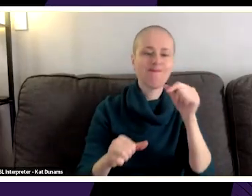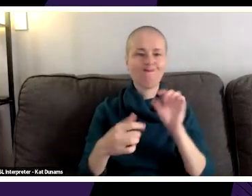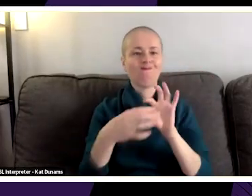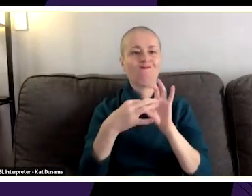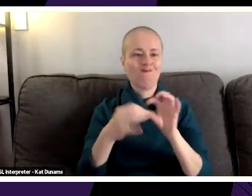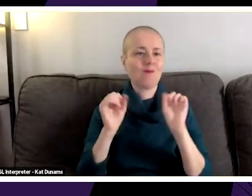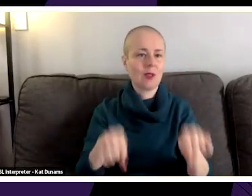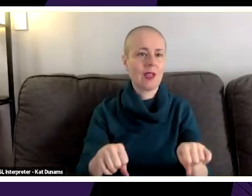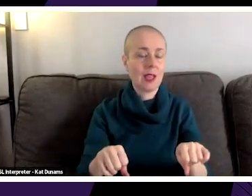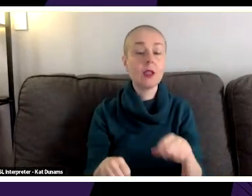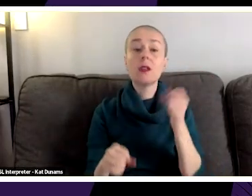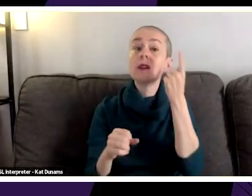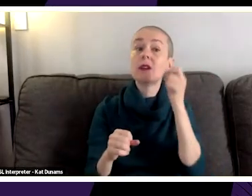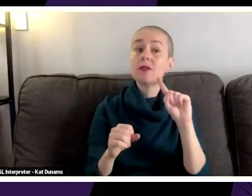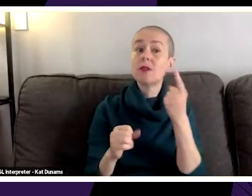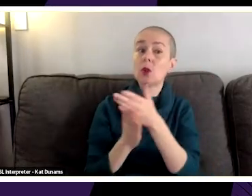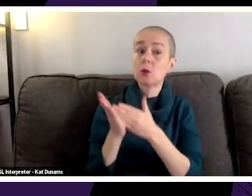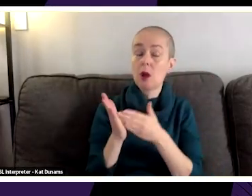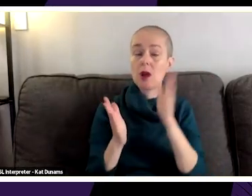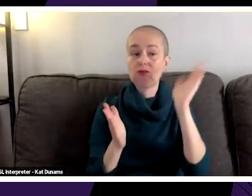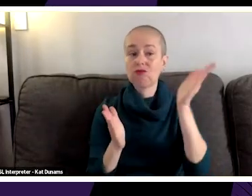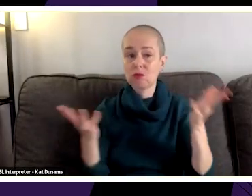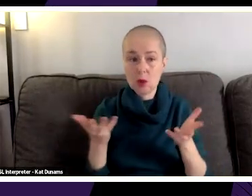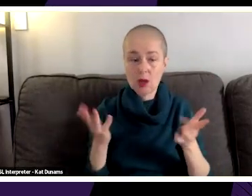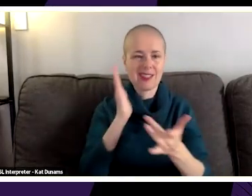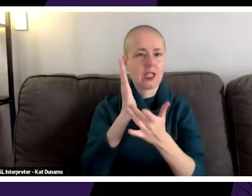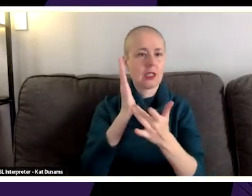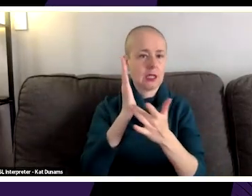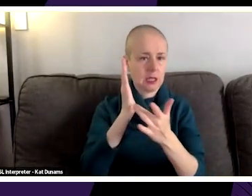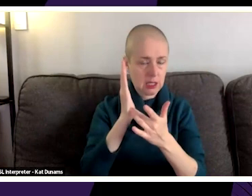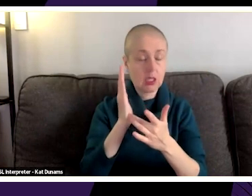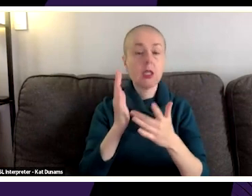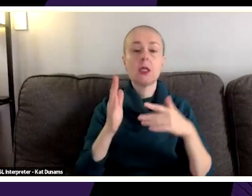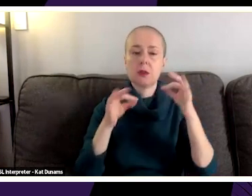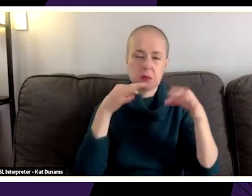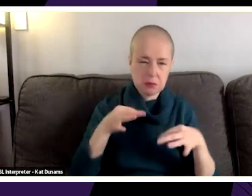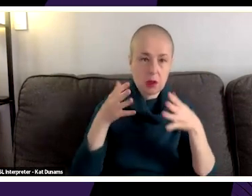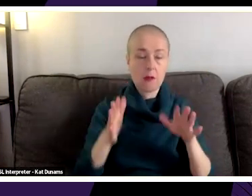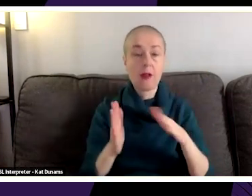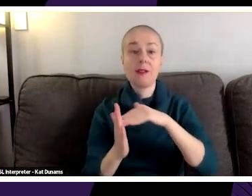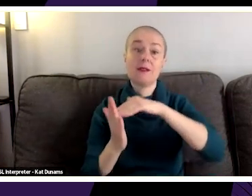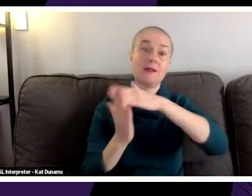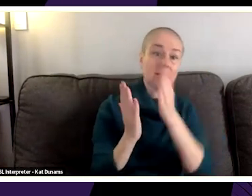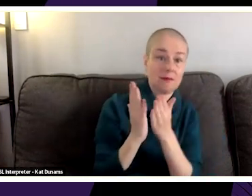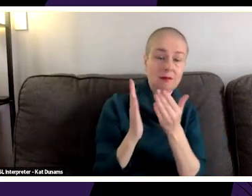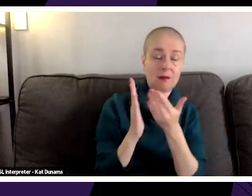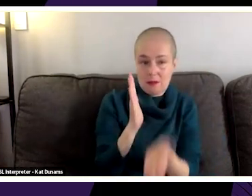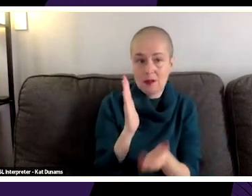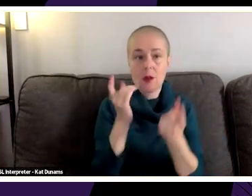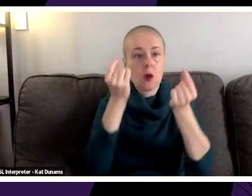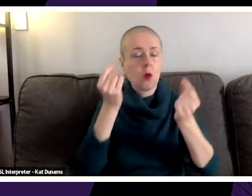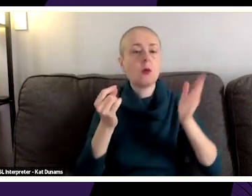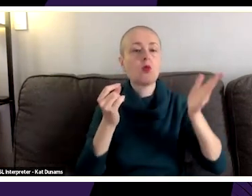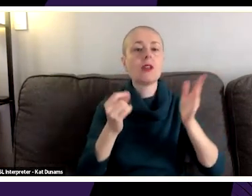our technical presentations, and also be sure to stay tuned for the second half of the event where we'll share presentations from